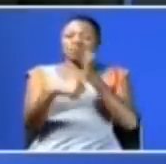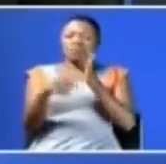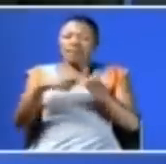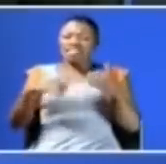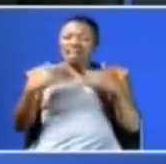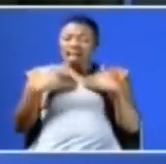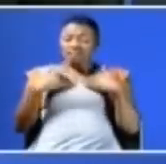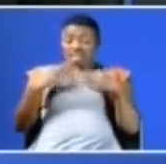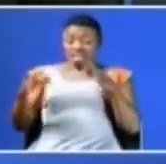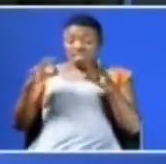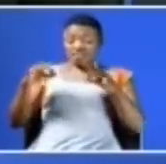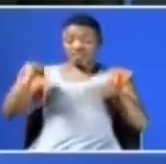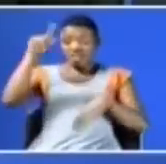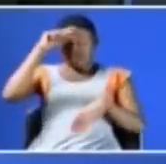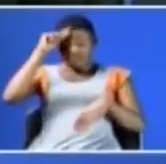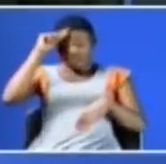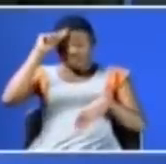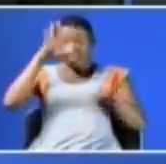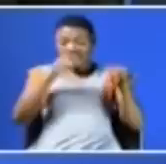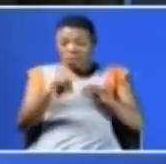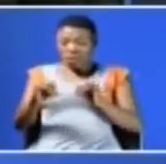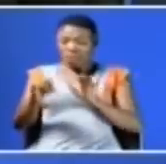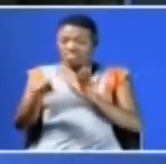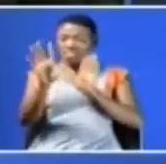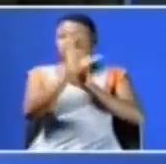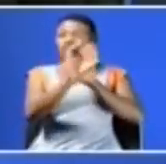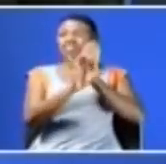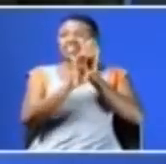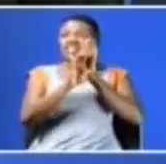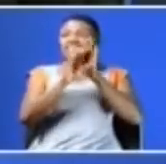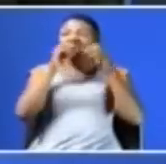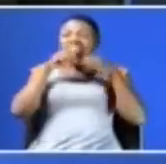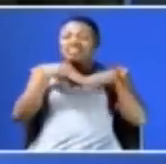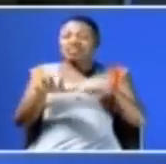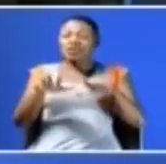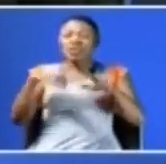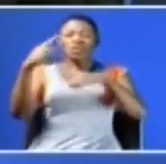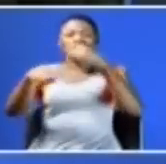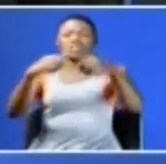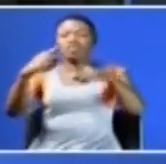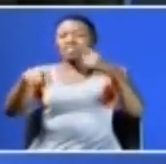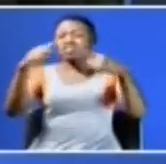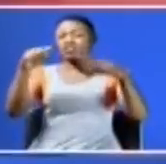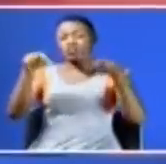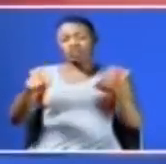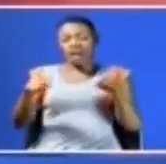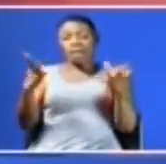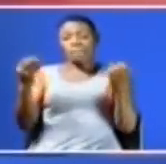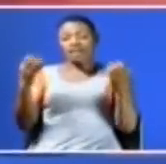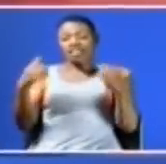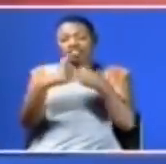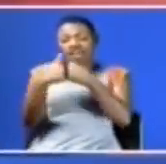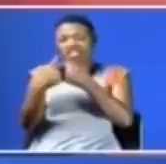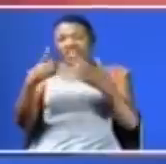devolution. If the government implemented this constitution, devolution would be far off today. Many of the challenges we have